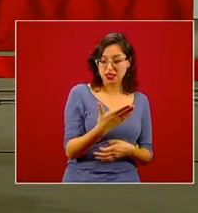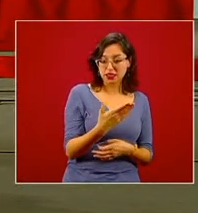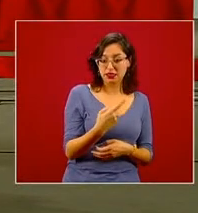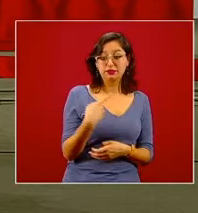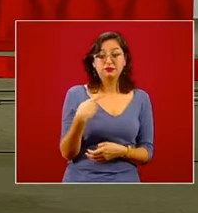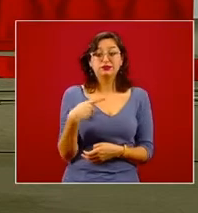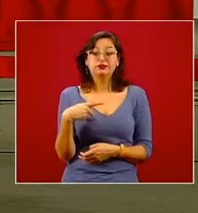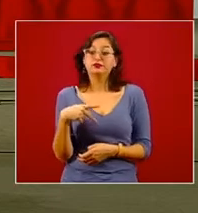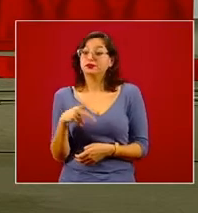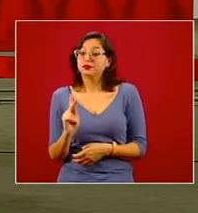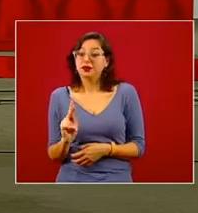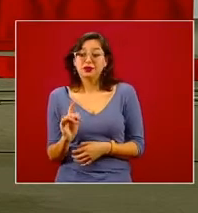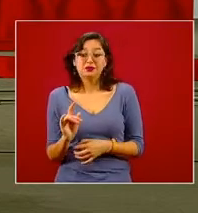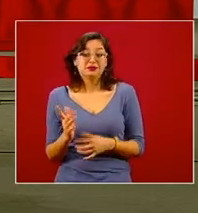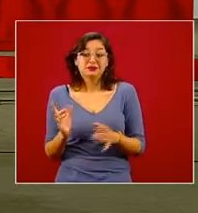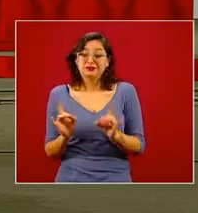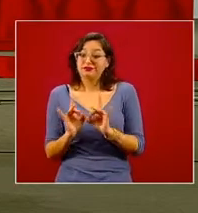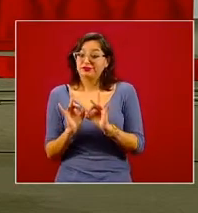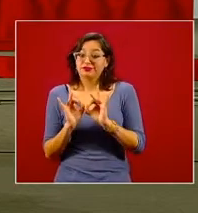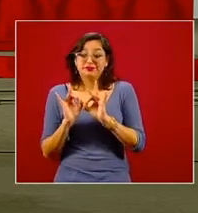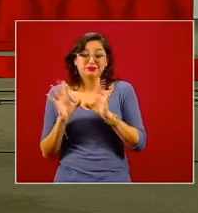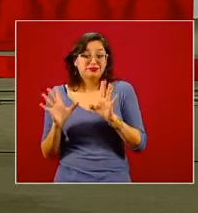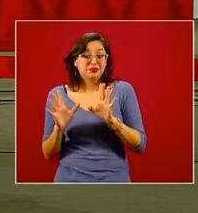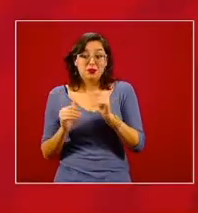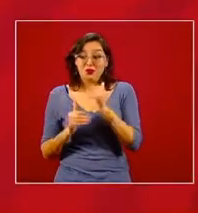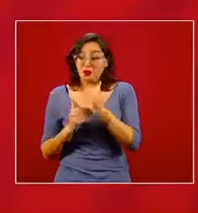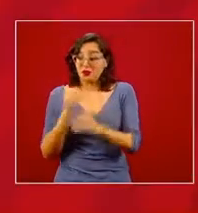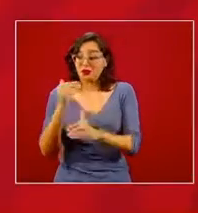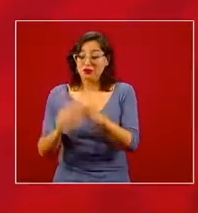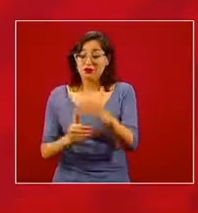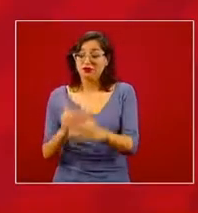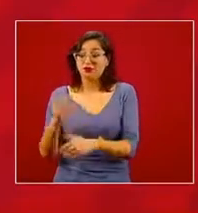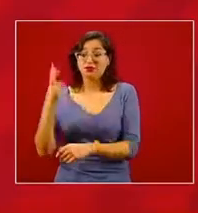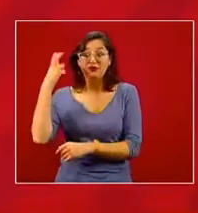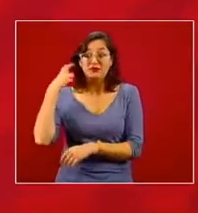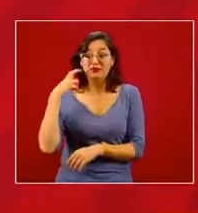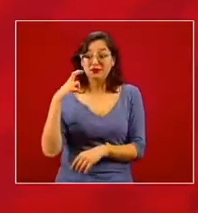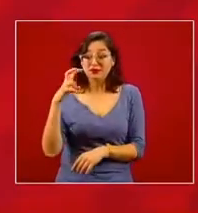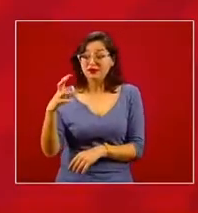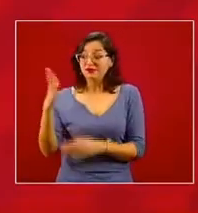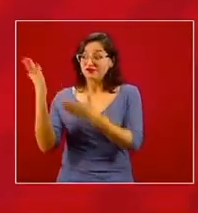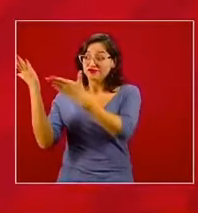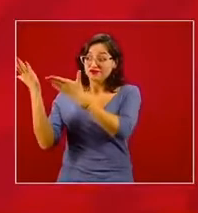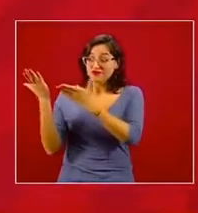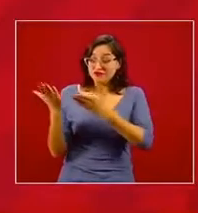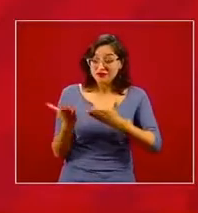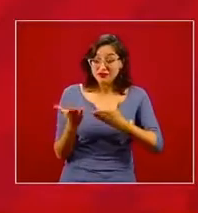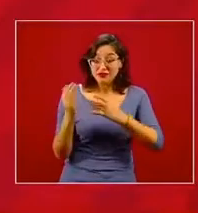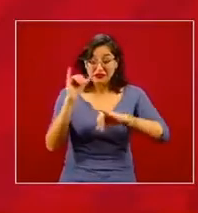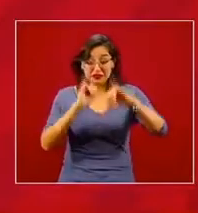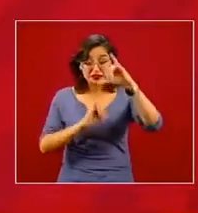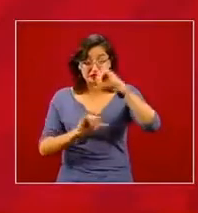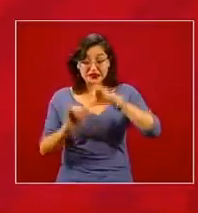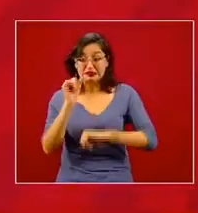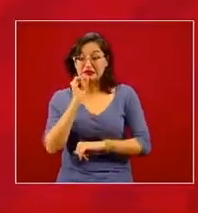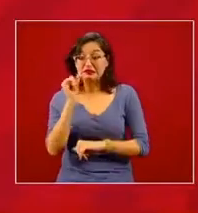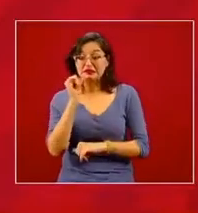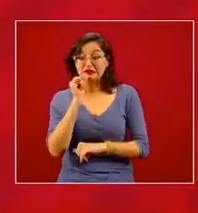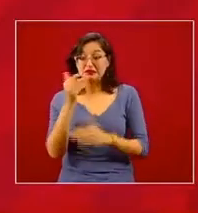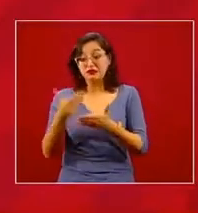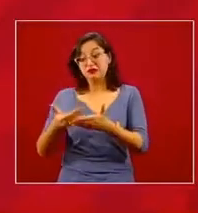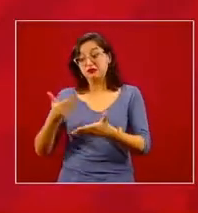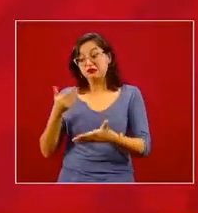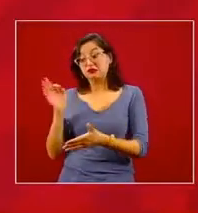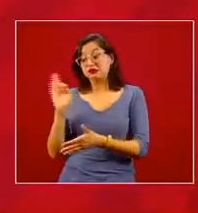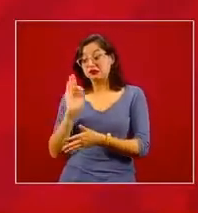por procesos que percentage están en over la what fase was expected, preanalítica, es decir, antes de que la 95%. muestra ingrese al procesamiento en el But because laboratorio, of una processes muestra puede no llegar, that